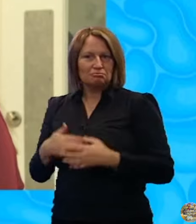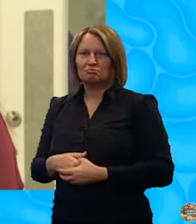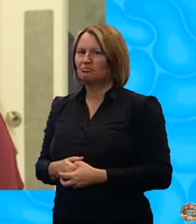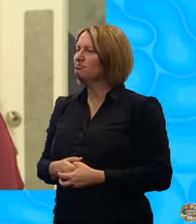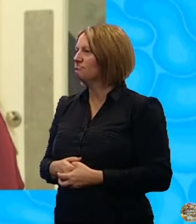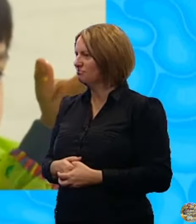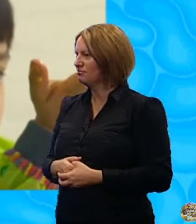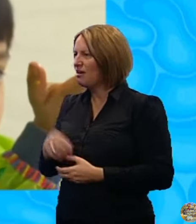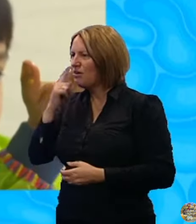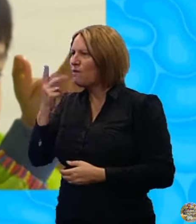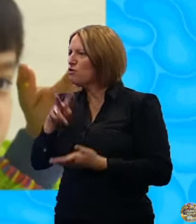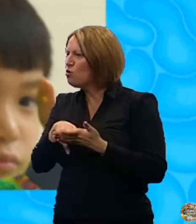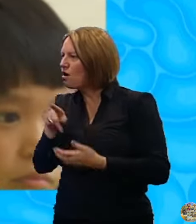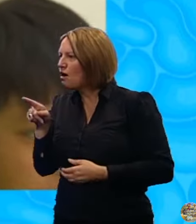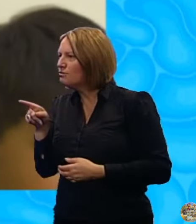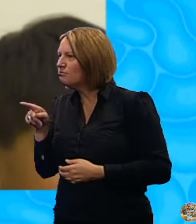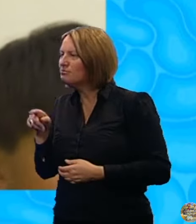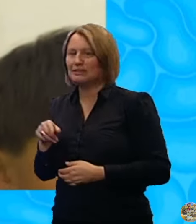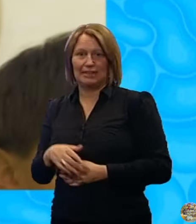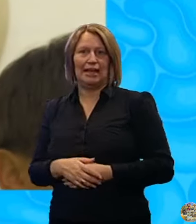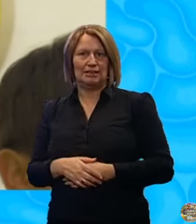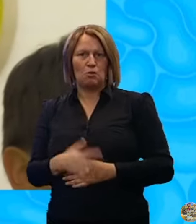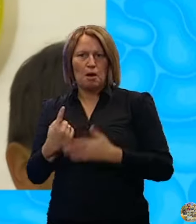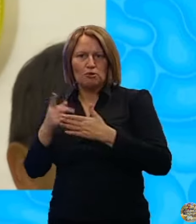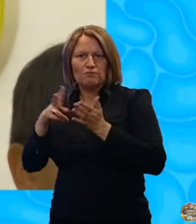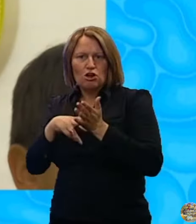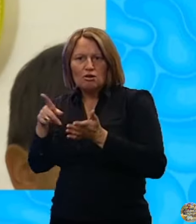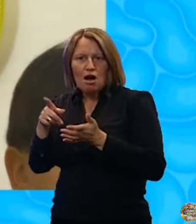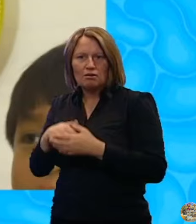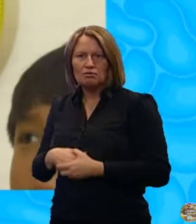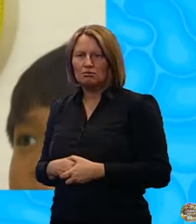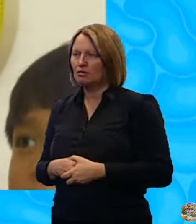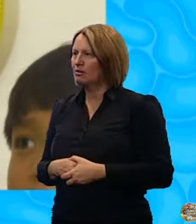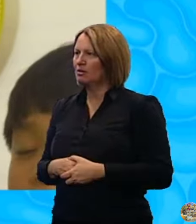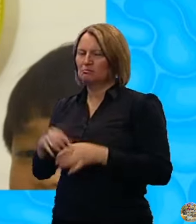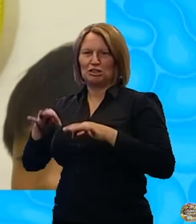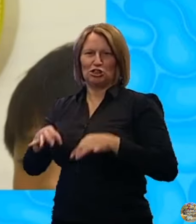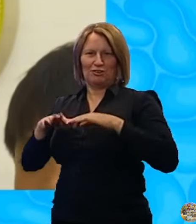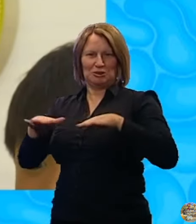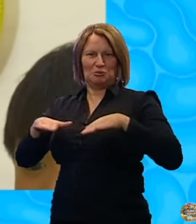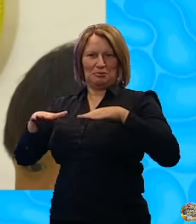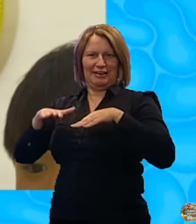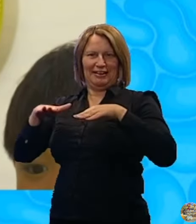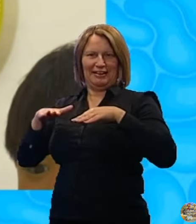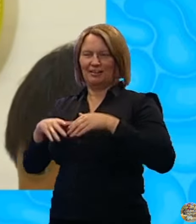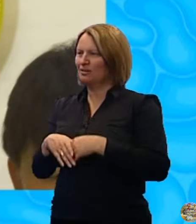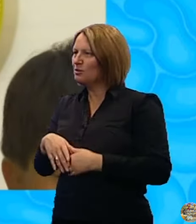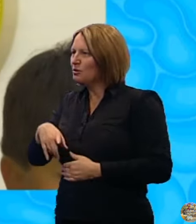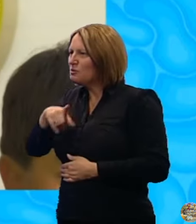I see. And who else has had a veruca? And what happened when you had a veruca? I had to wear this special